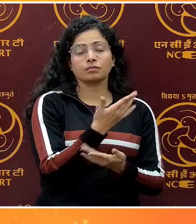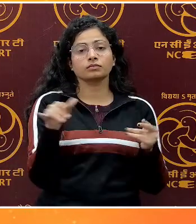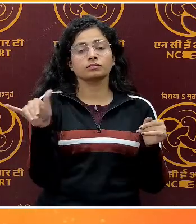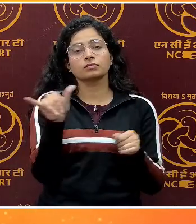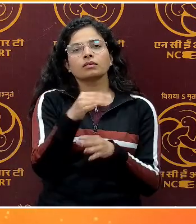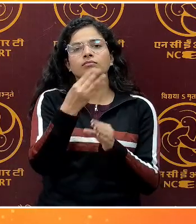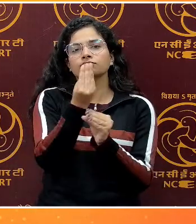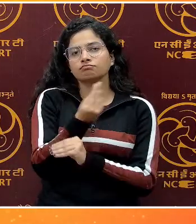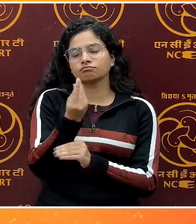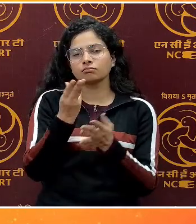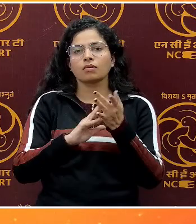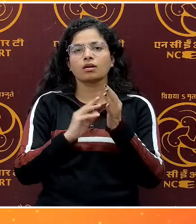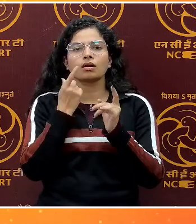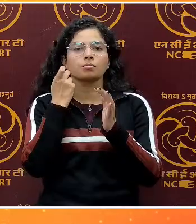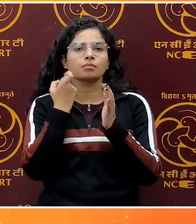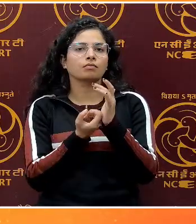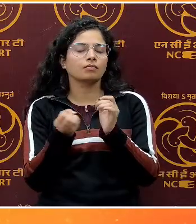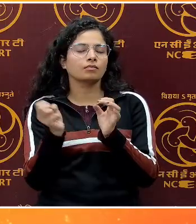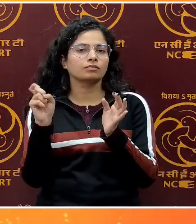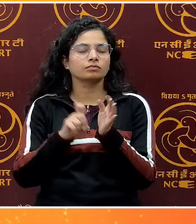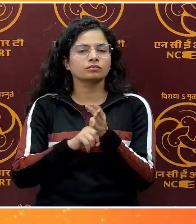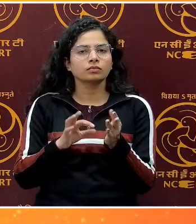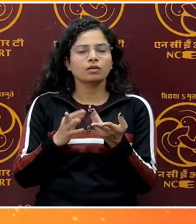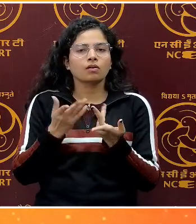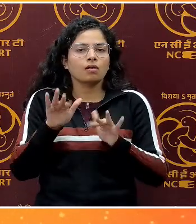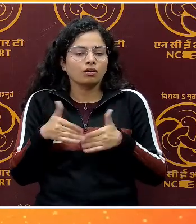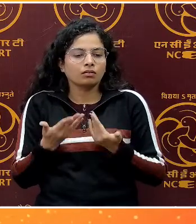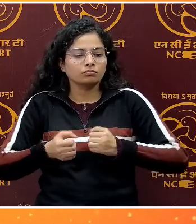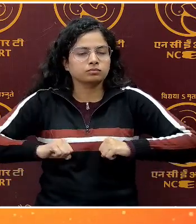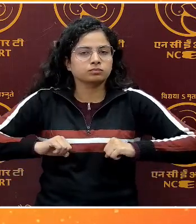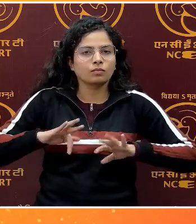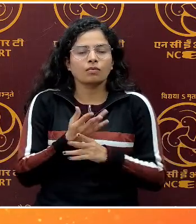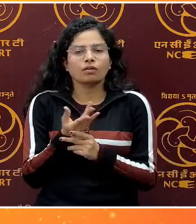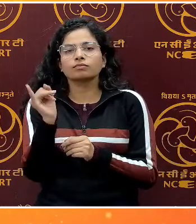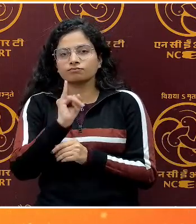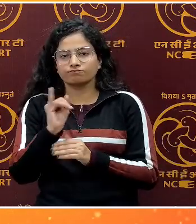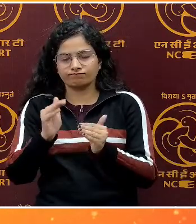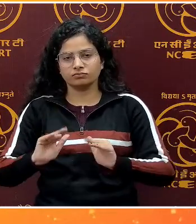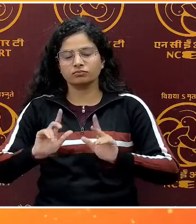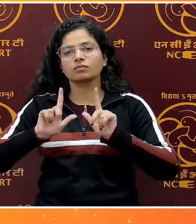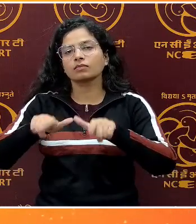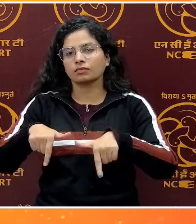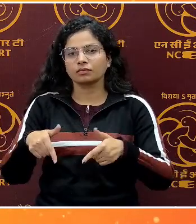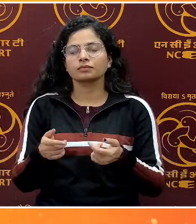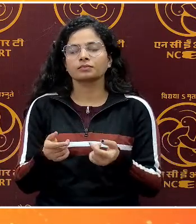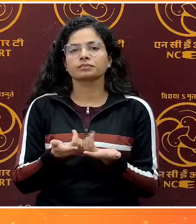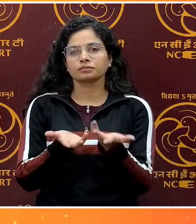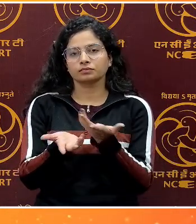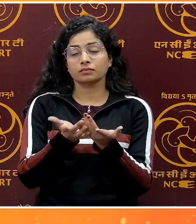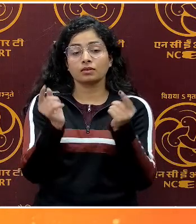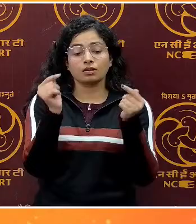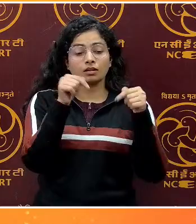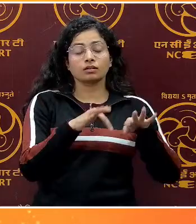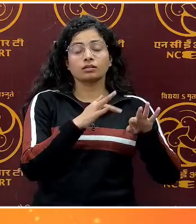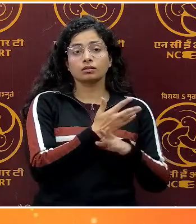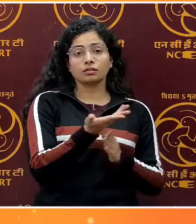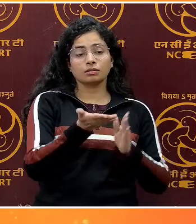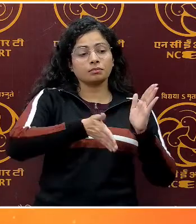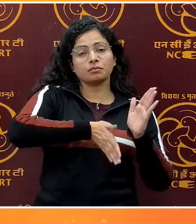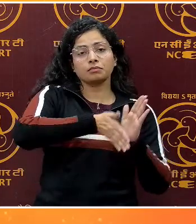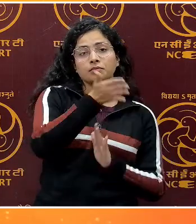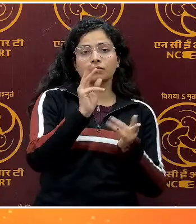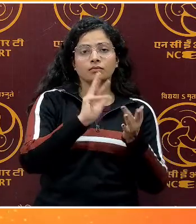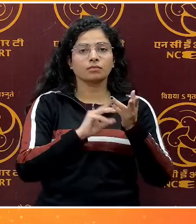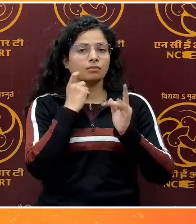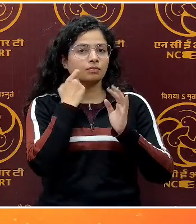size changes. Where you look either too fat or too thin. We'll do talk about those also. But for plane mirrors, what happens?